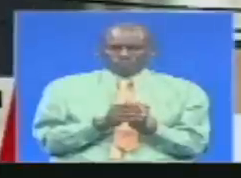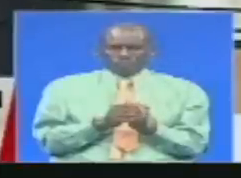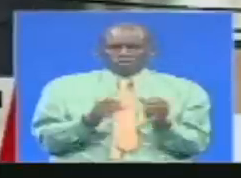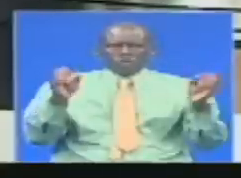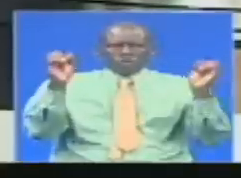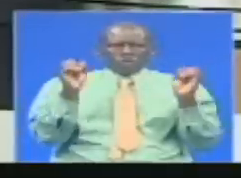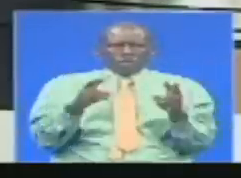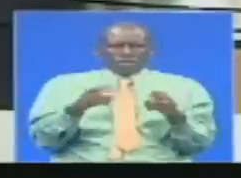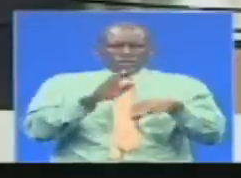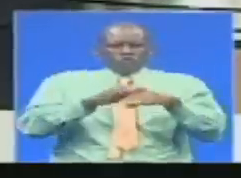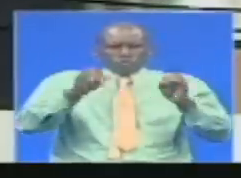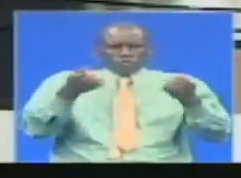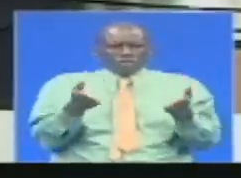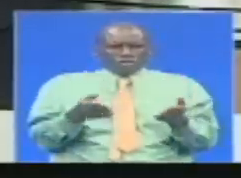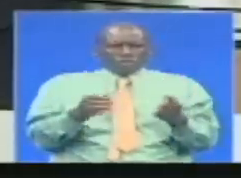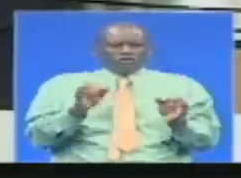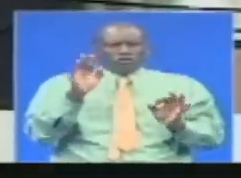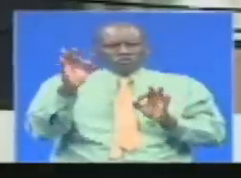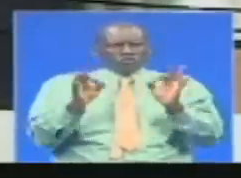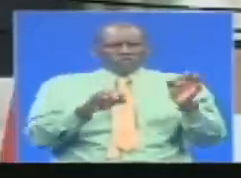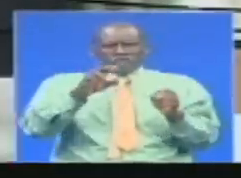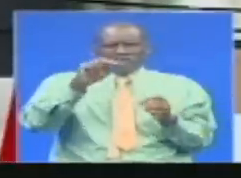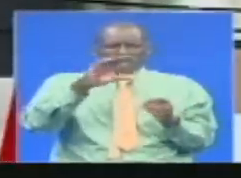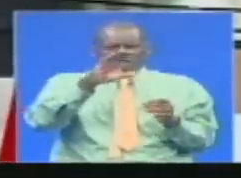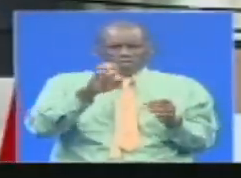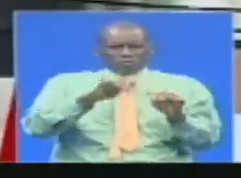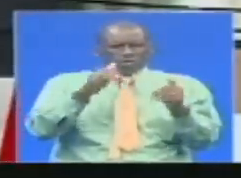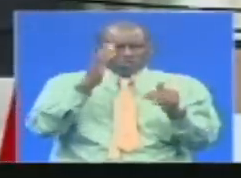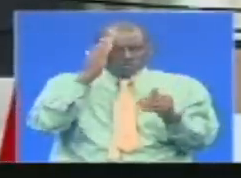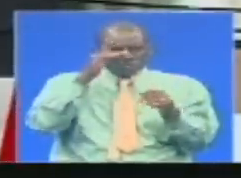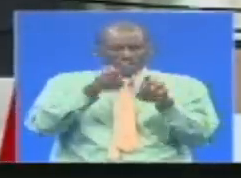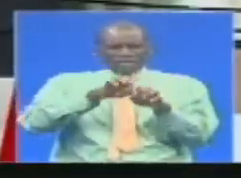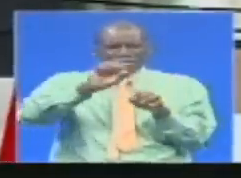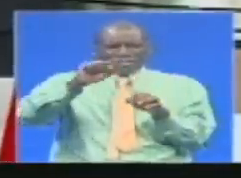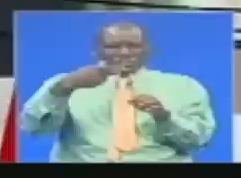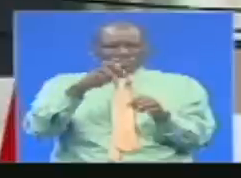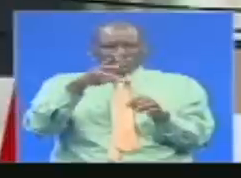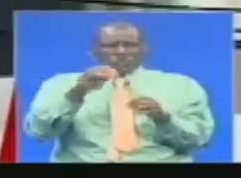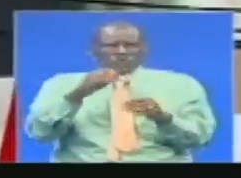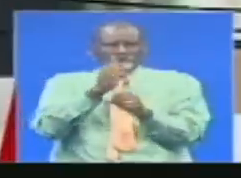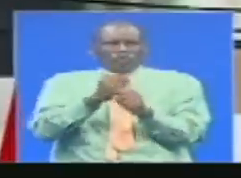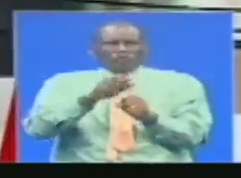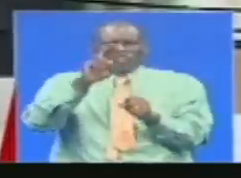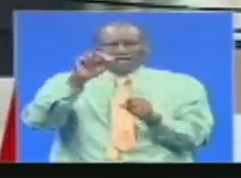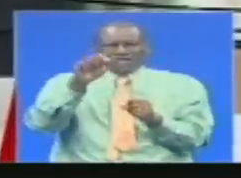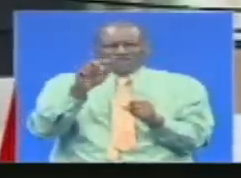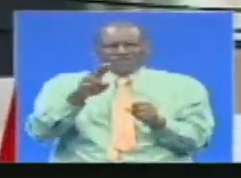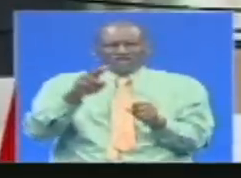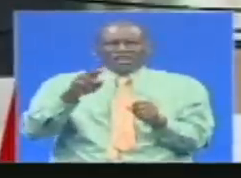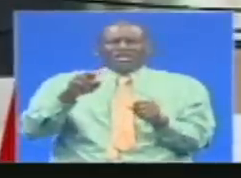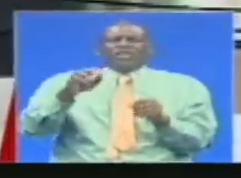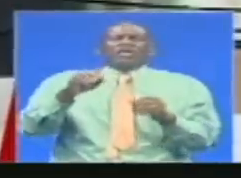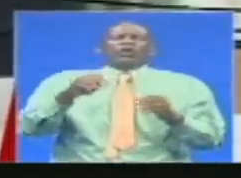All right, and some good news now. Actress Nyce Wanjeri, also known as Shiro, works in the NTV local program Auntie Boss, won an African